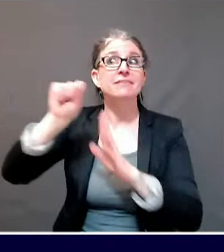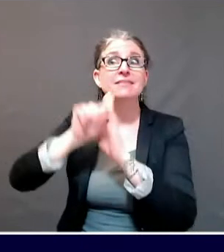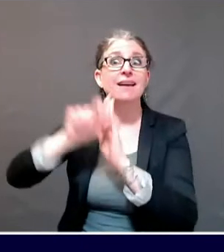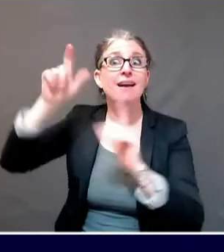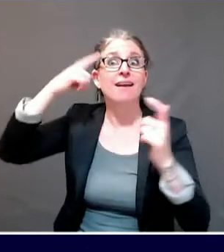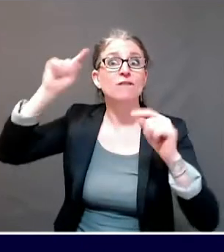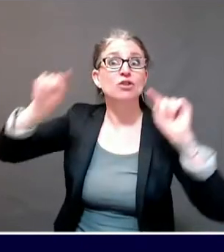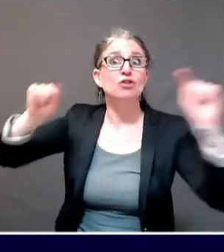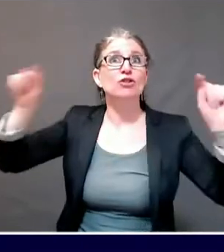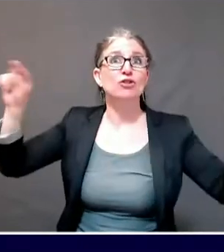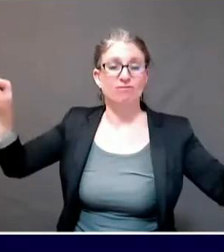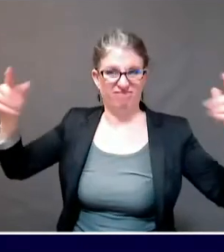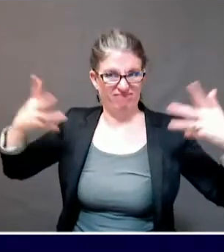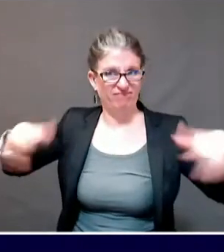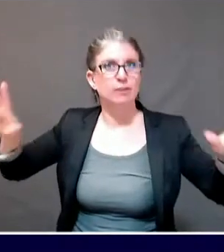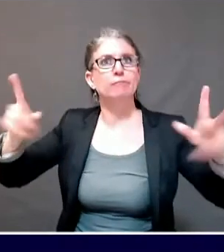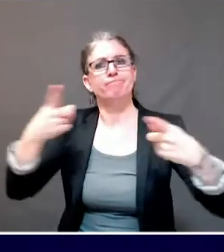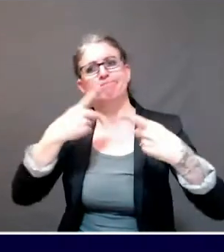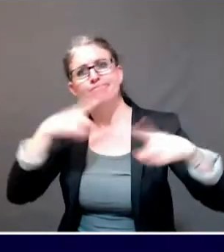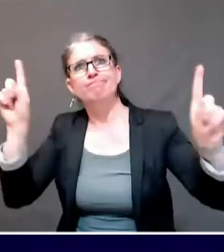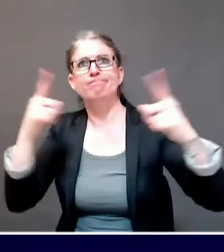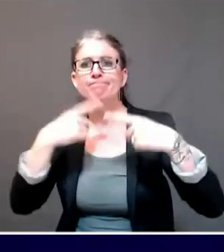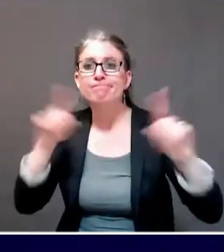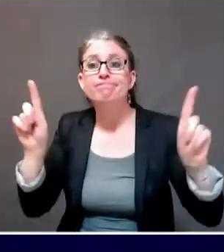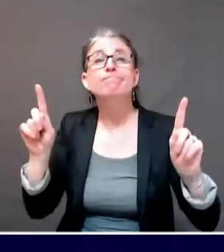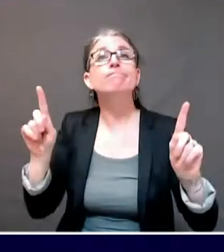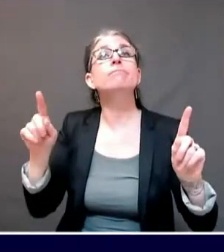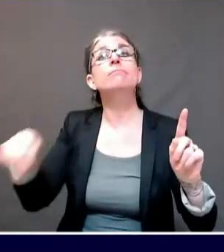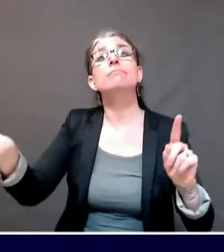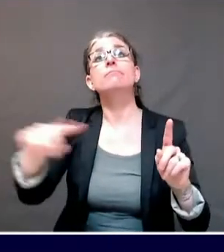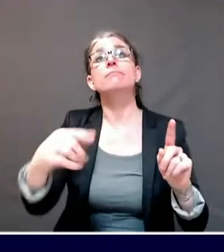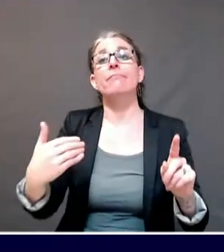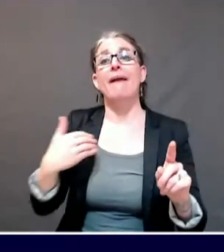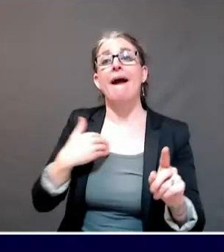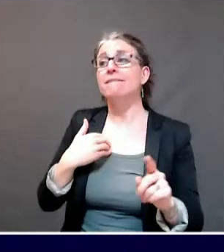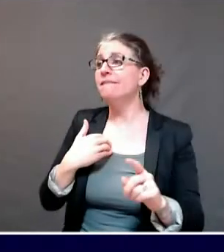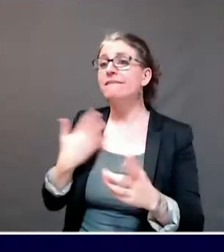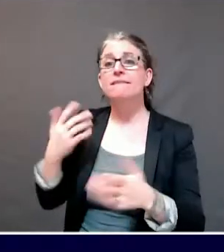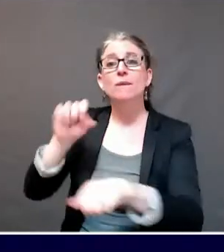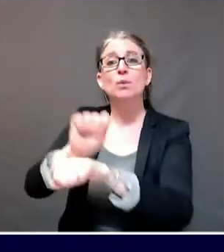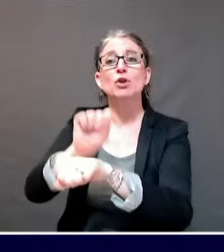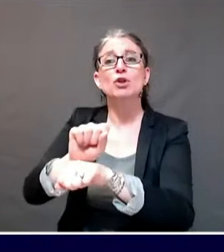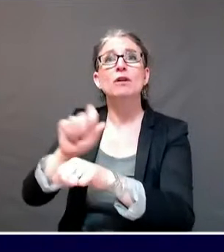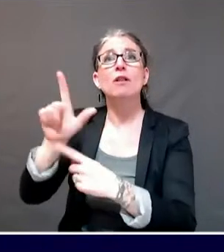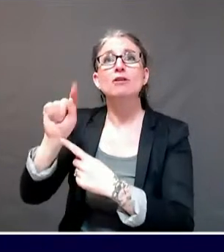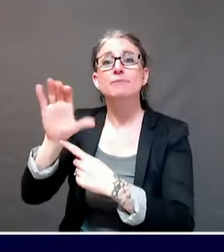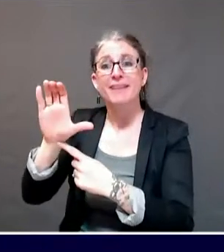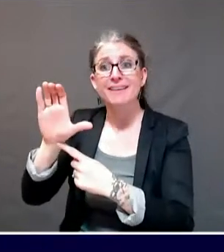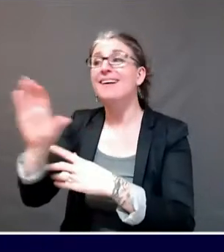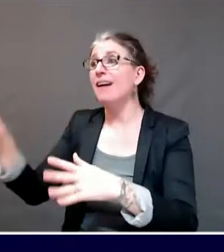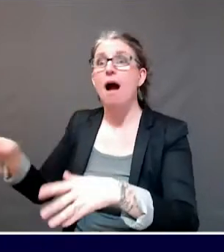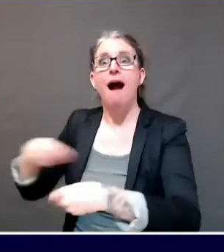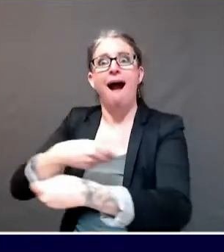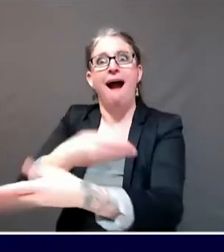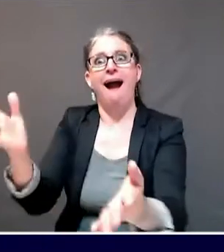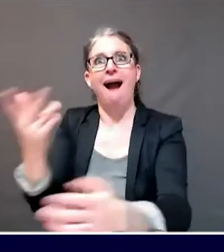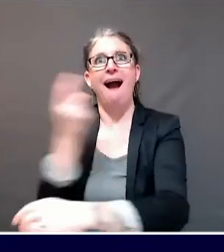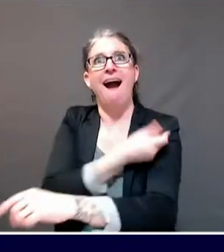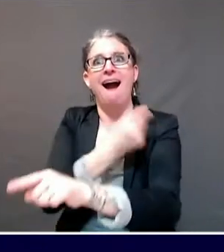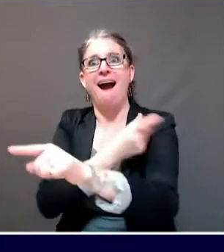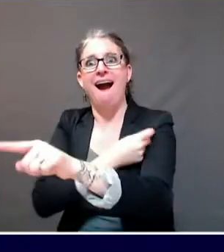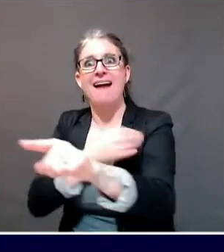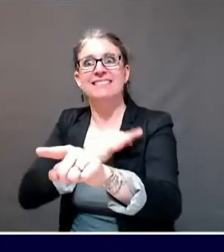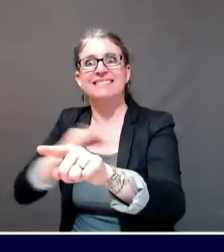receiving vaccines, say long-term care facilities, the uptake rate among staff members, in one example,